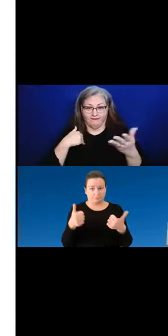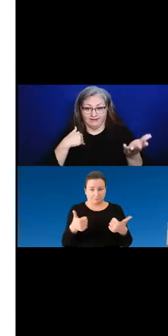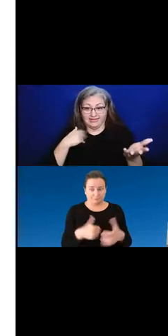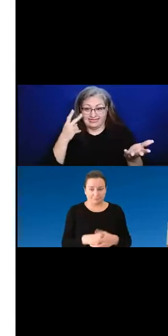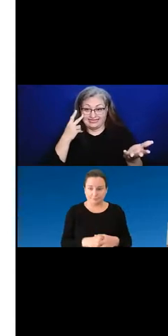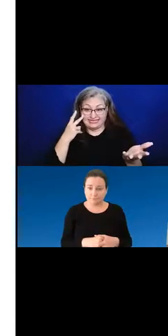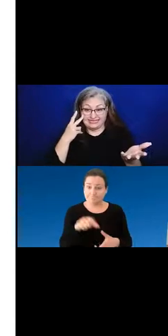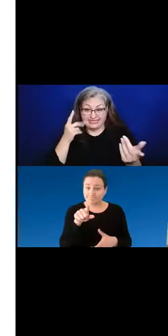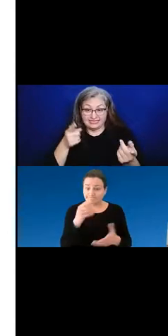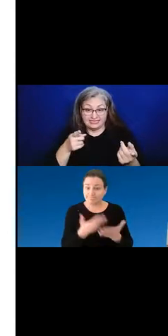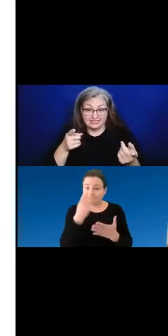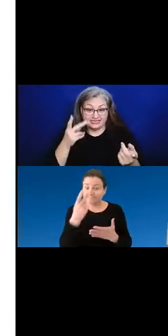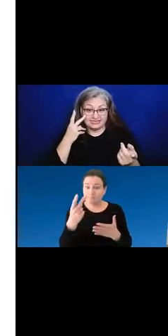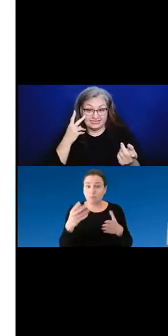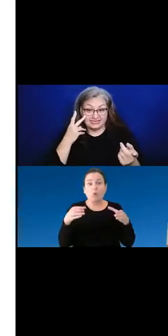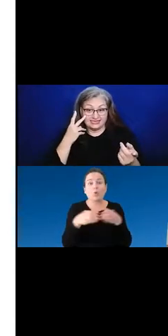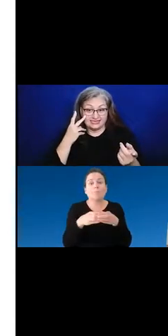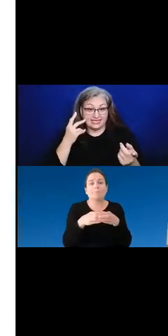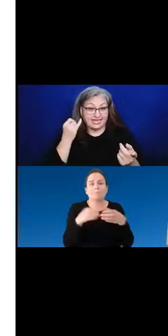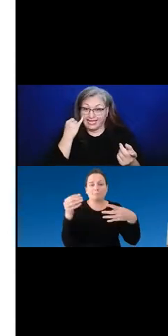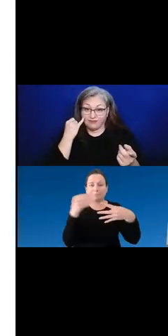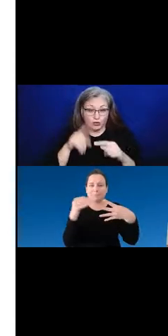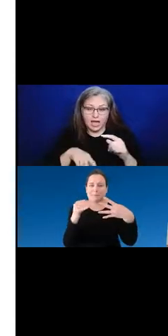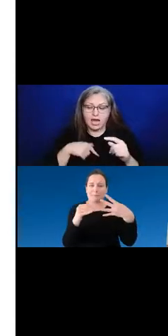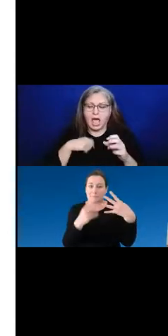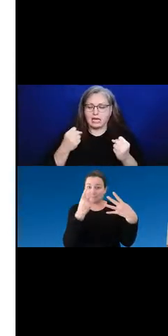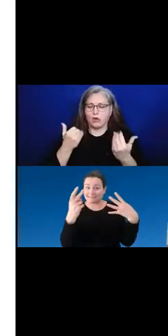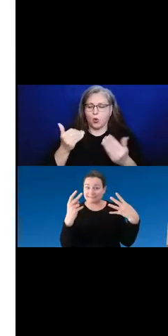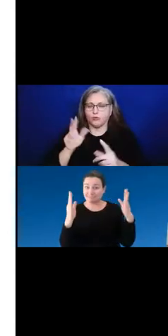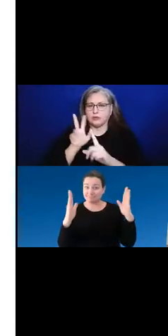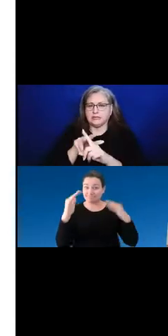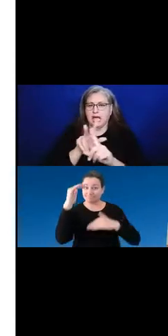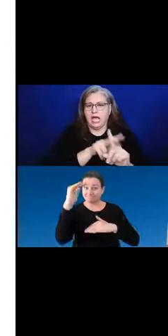them? If not, I can assign them.